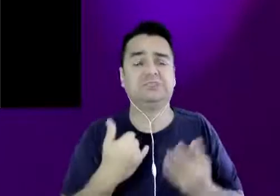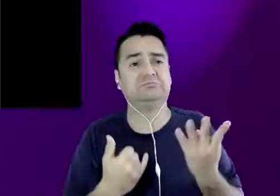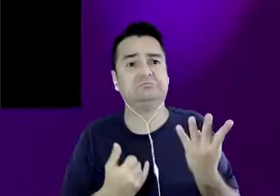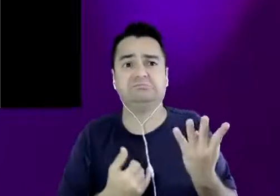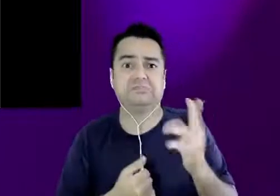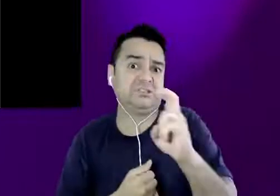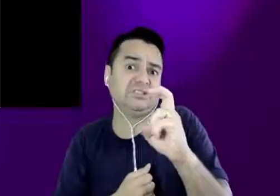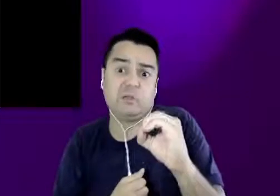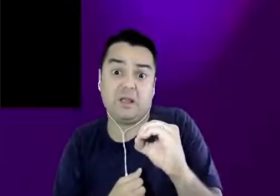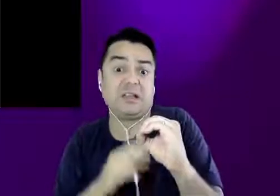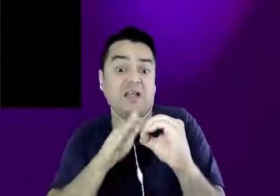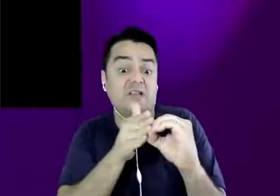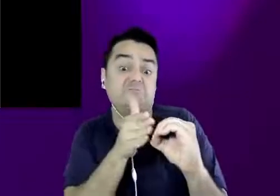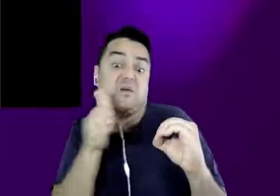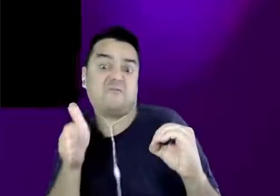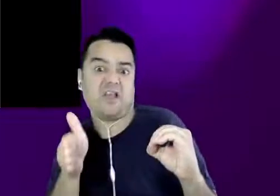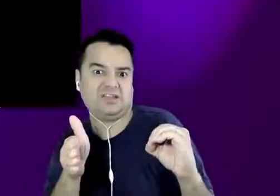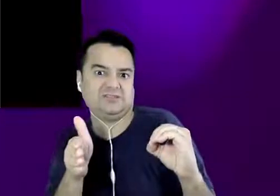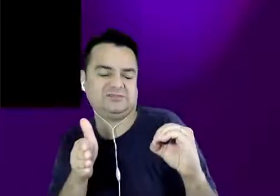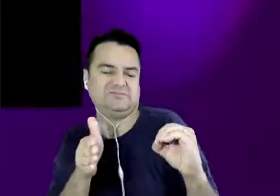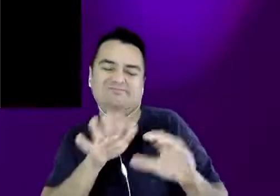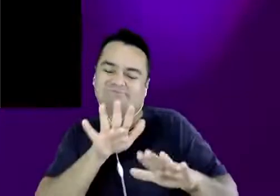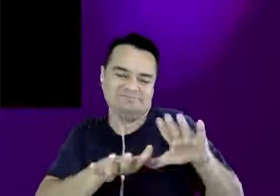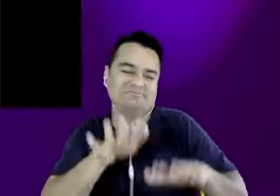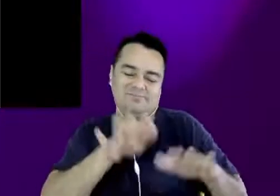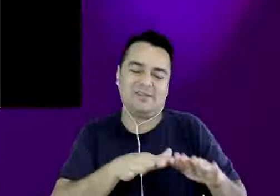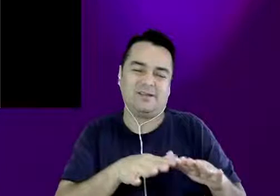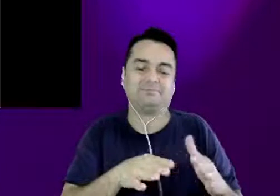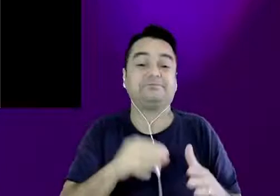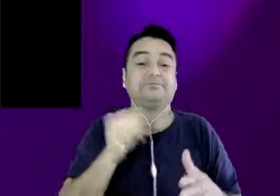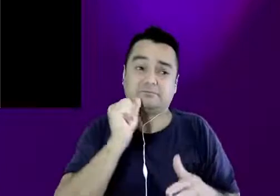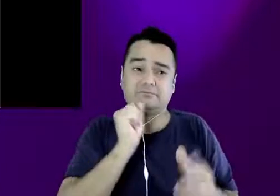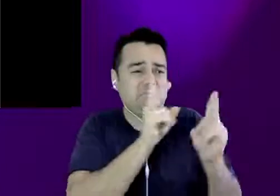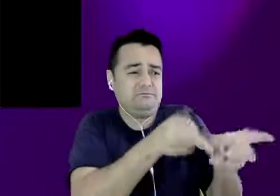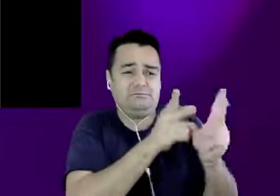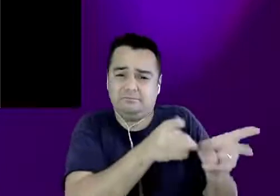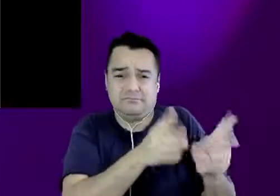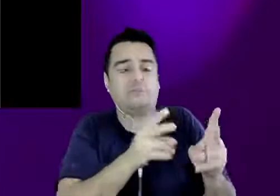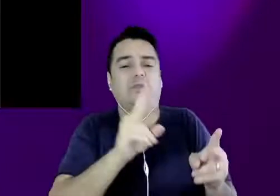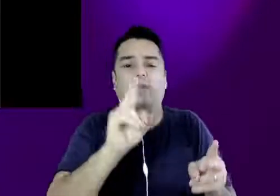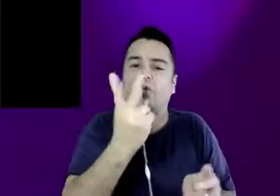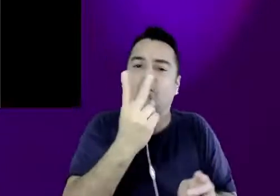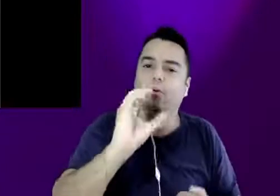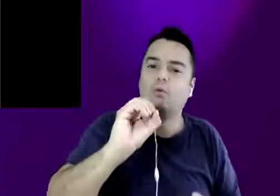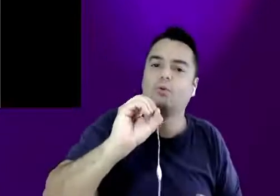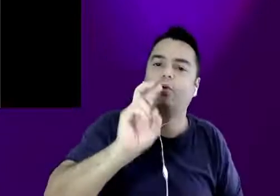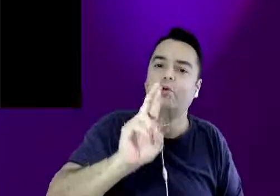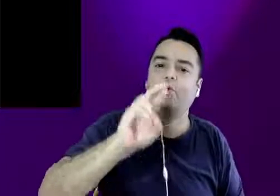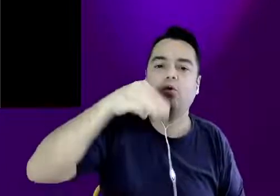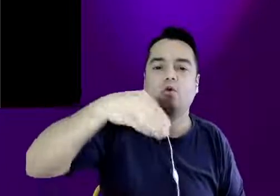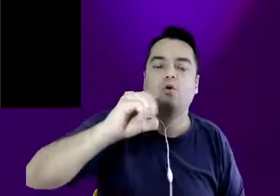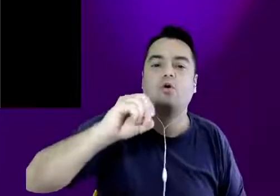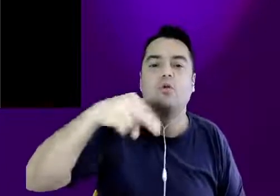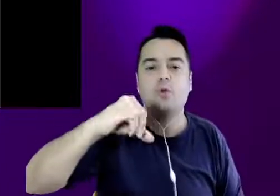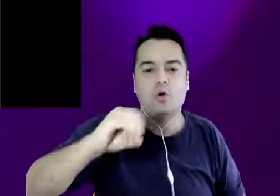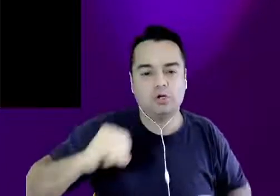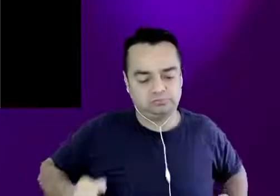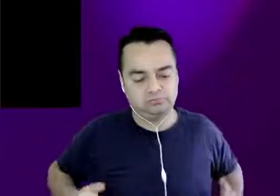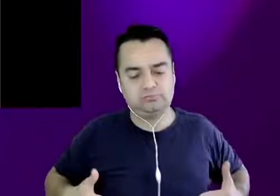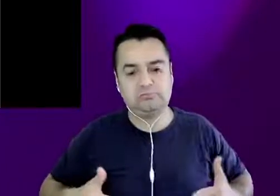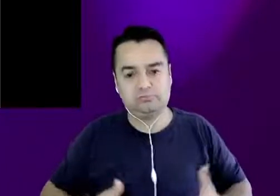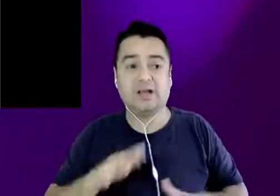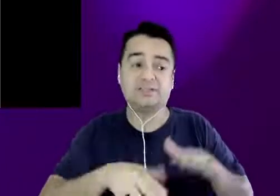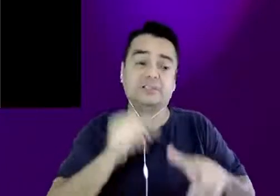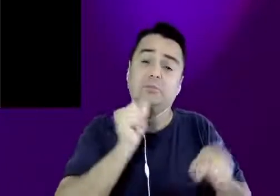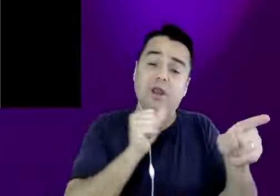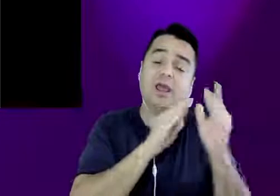that you are producing on your own are going to be acting on your insomnia, on your vaginal dryness, on your overall